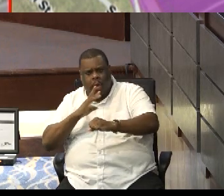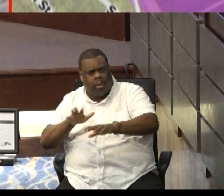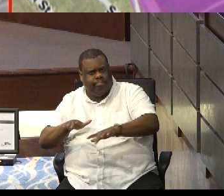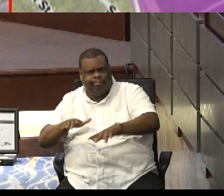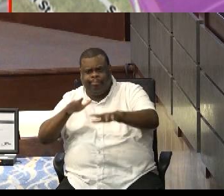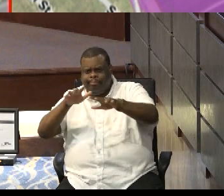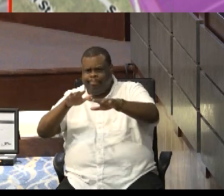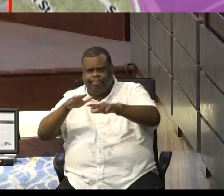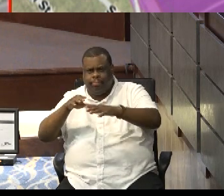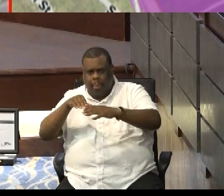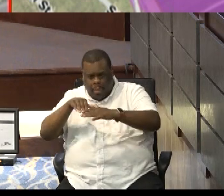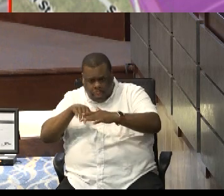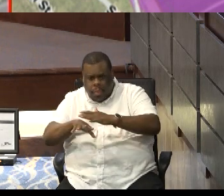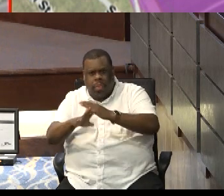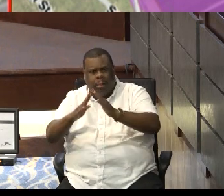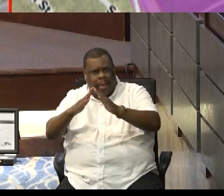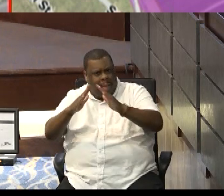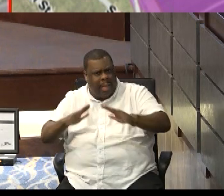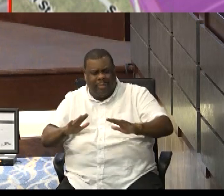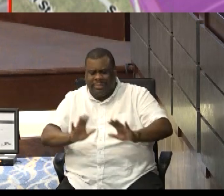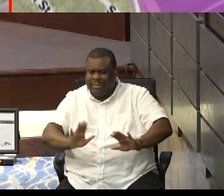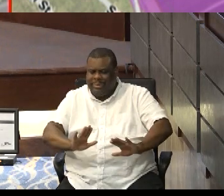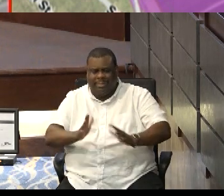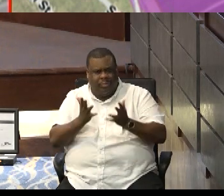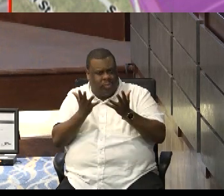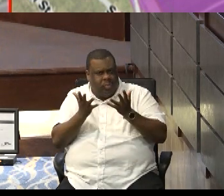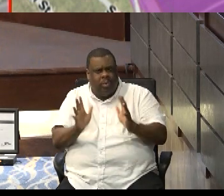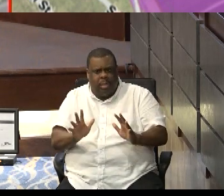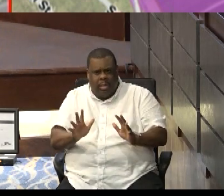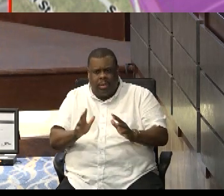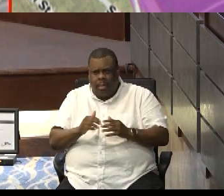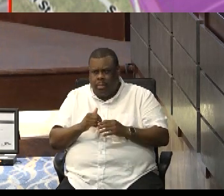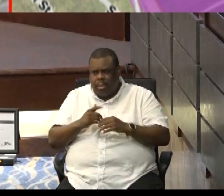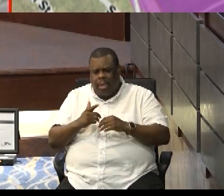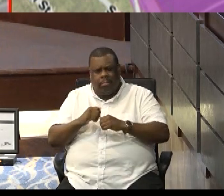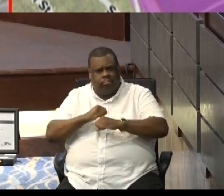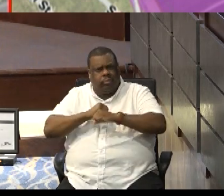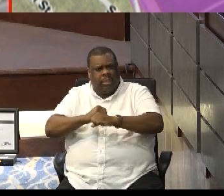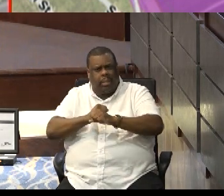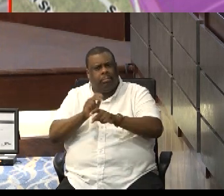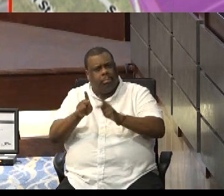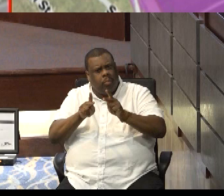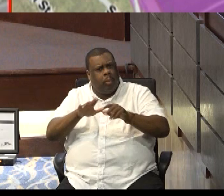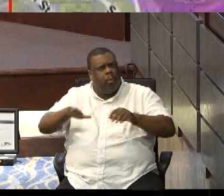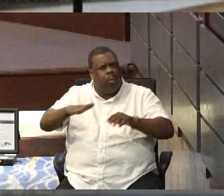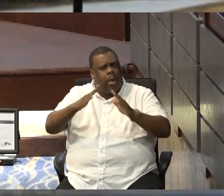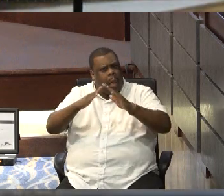we want to make sure that it's constructed in a way that the house is protected and the property is protected.